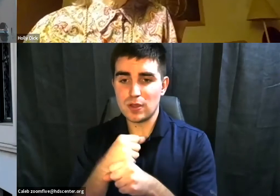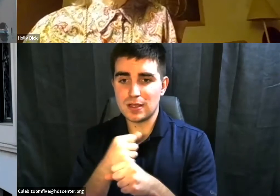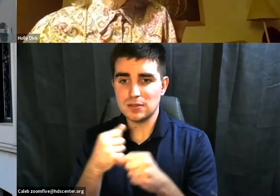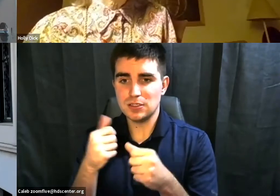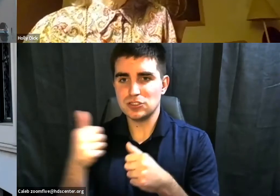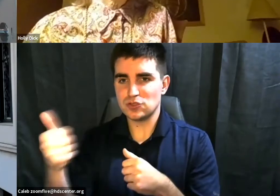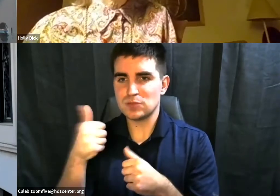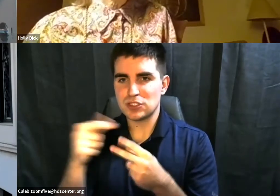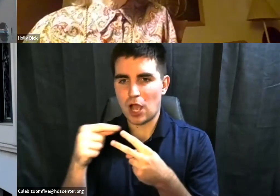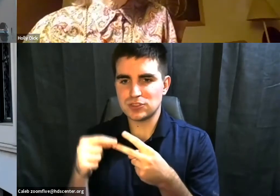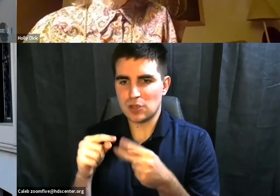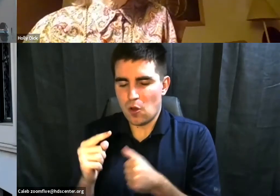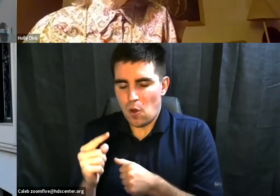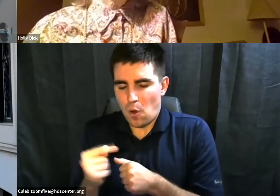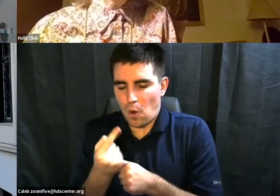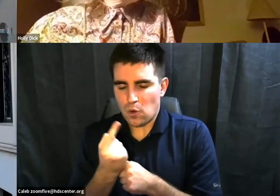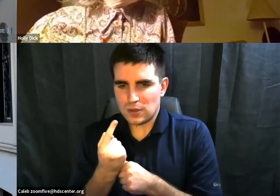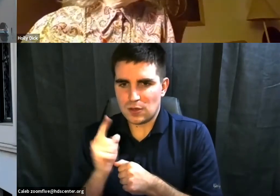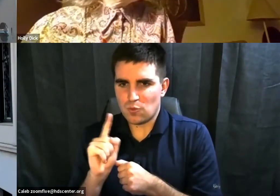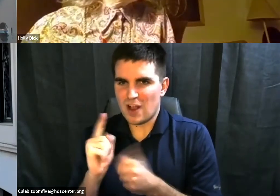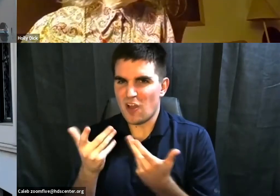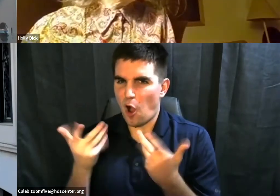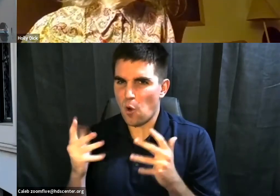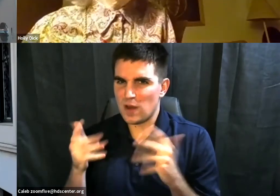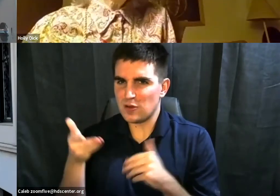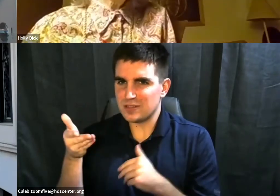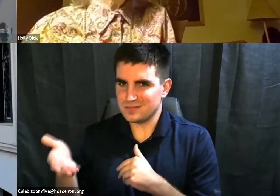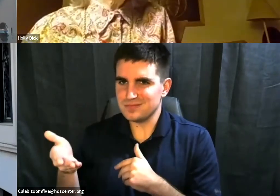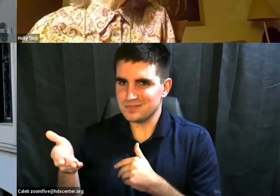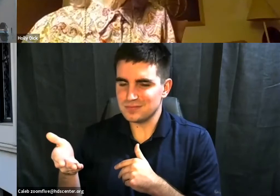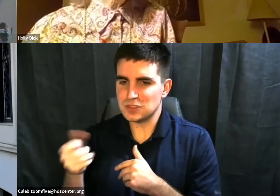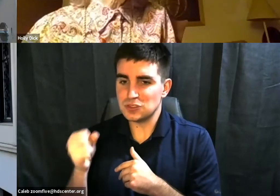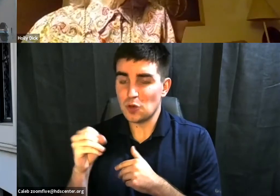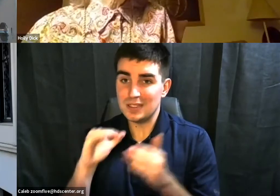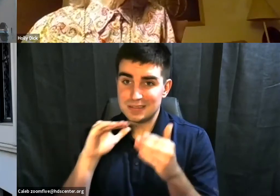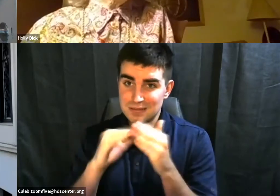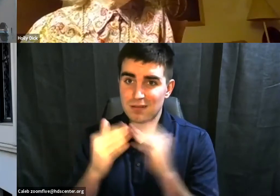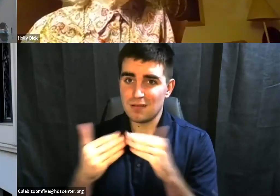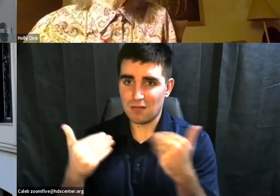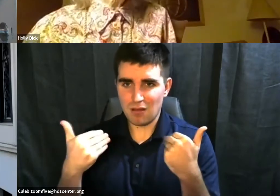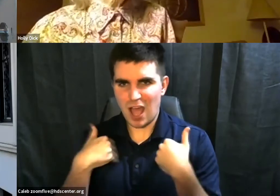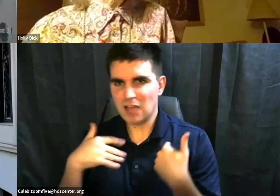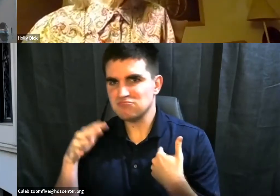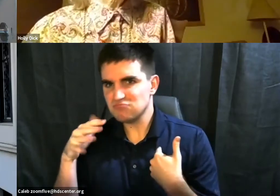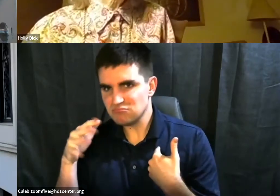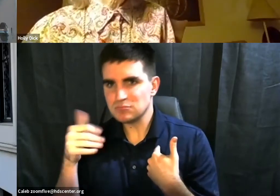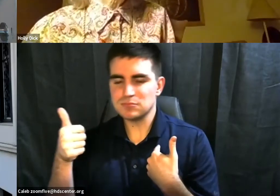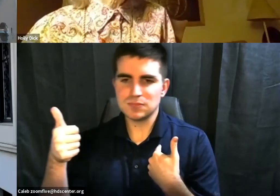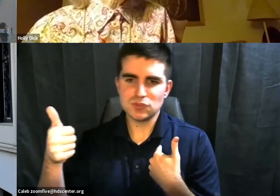transportation options only where they already existed. So the cities had a kind of